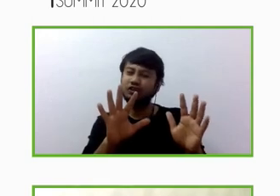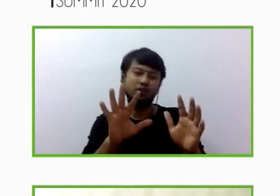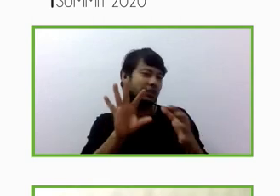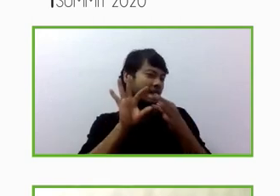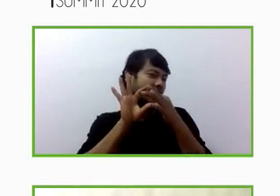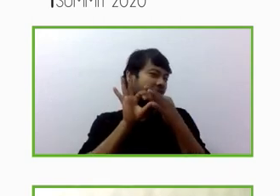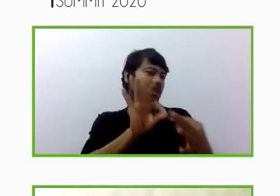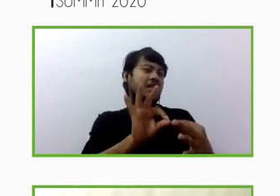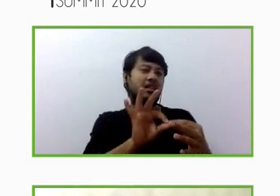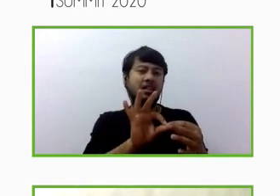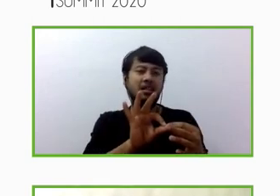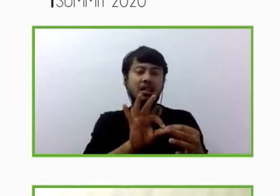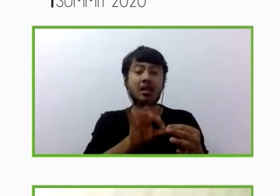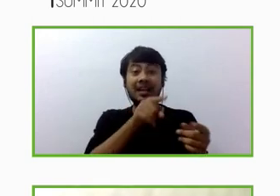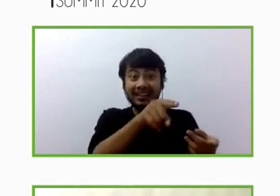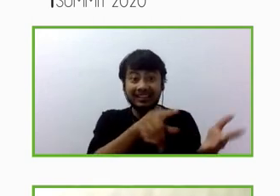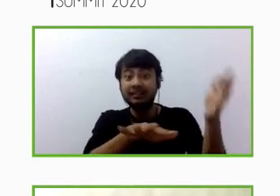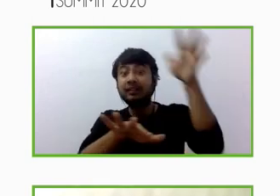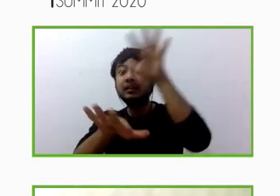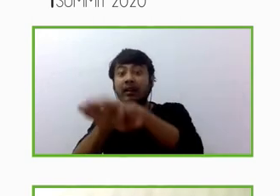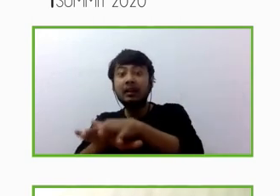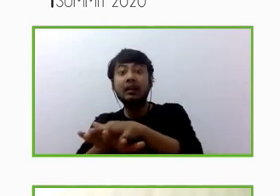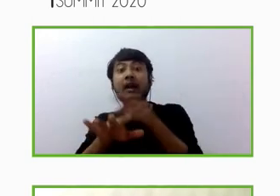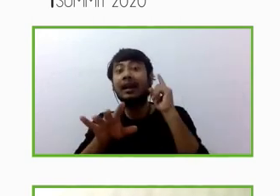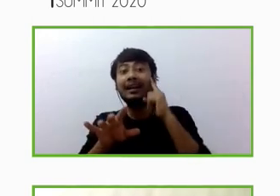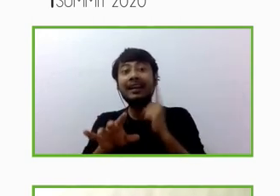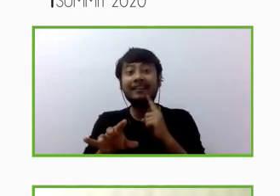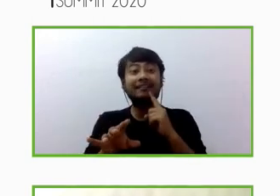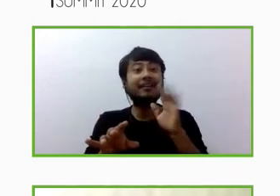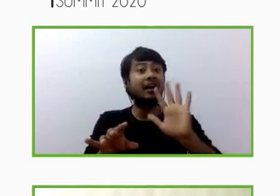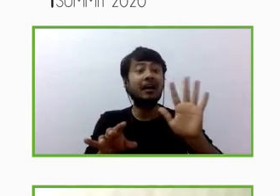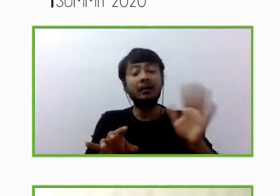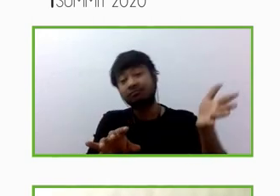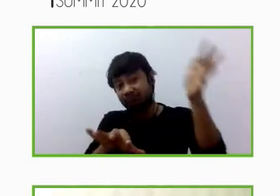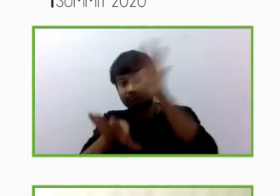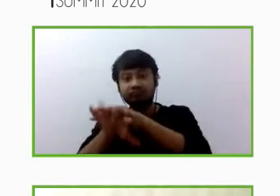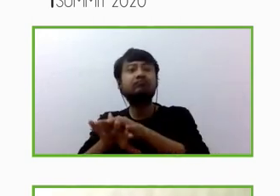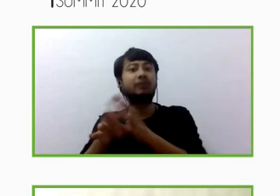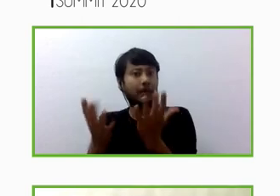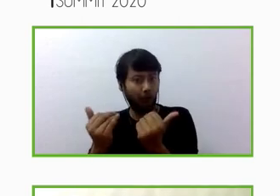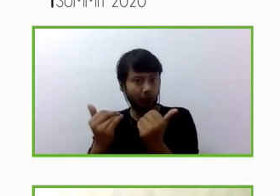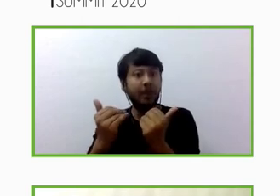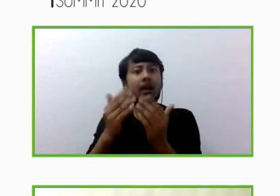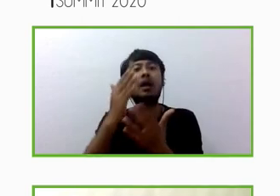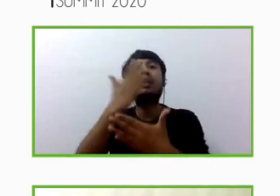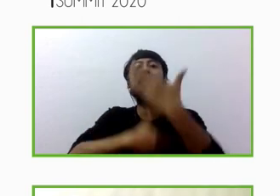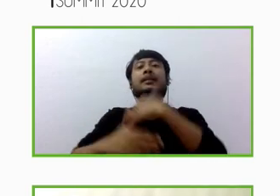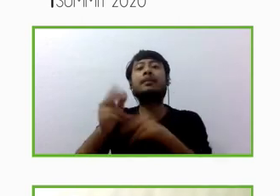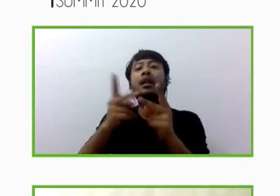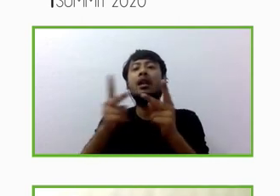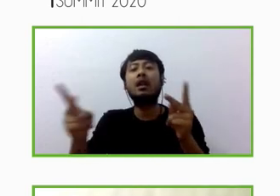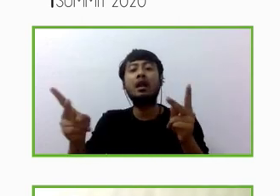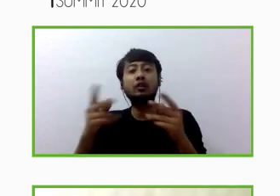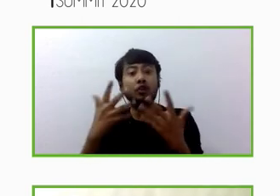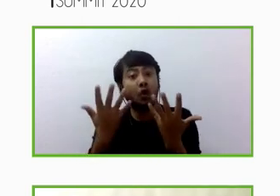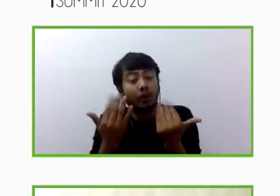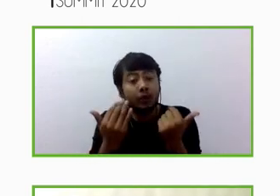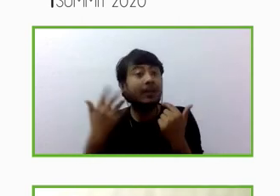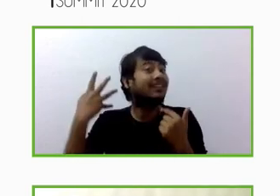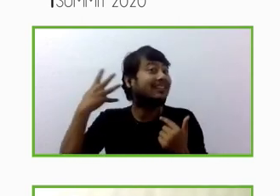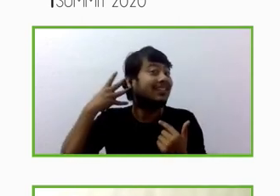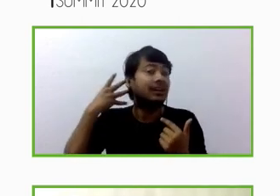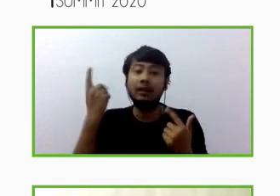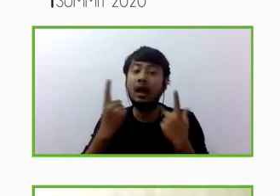for other kinds of assistive technology. And as you look towards the future, you can imagine ocular implants, you can imagine spinal